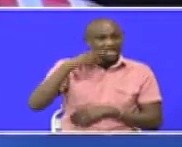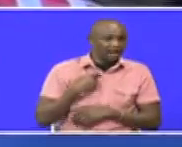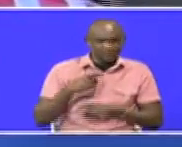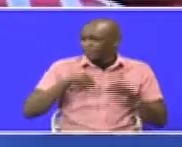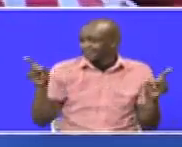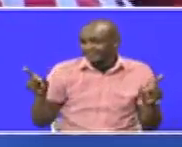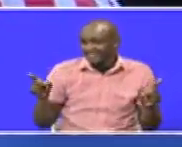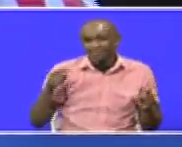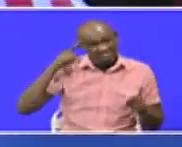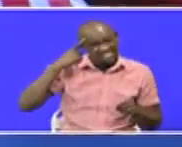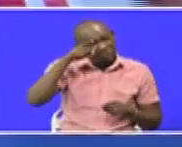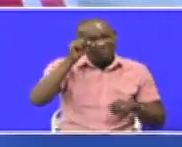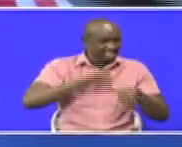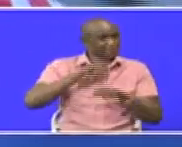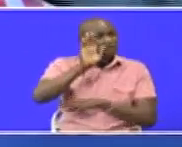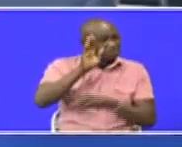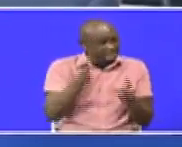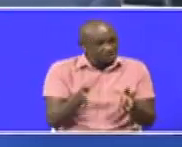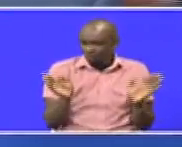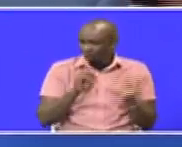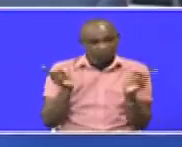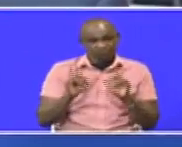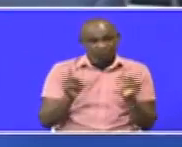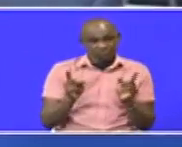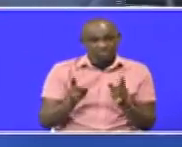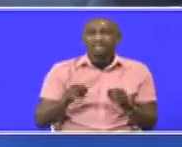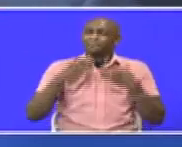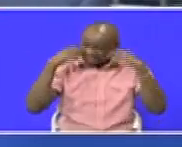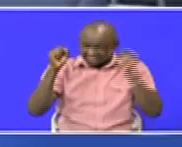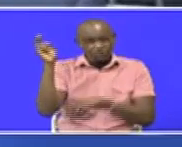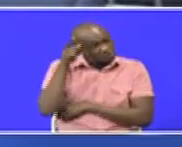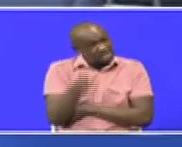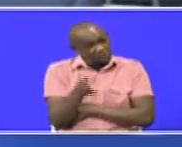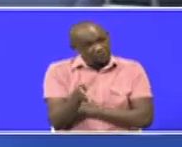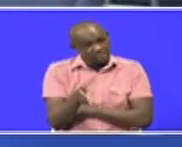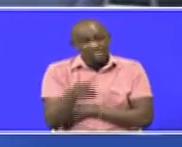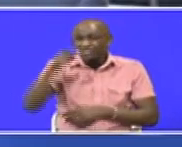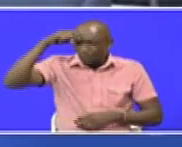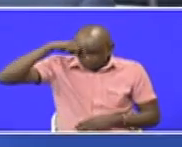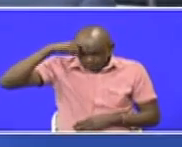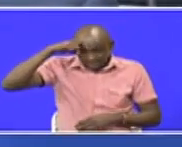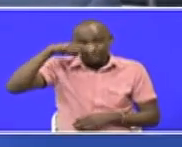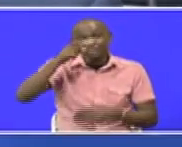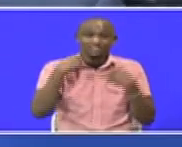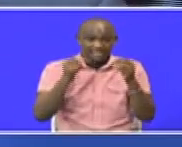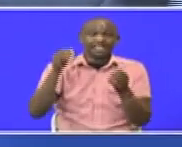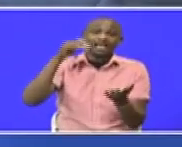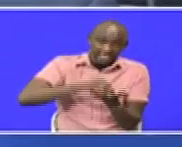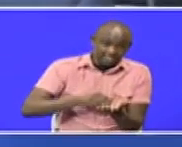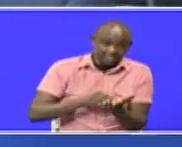but I don't think his time is ripe. Current President Uhuru Kenyatta was wise enough, because he tried once,